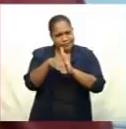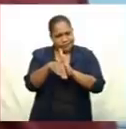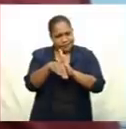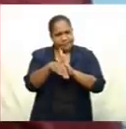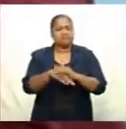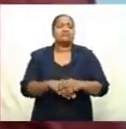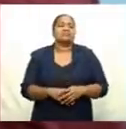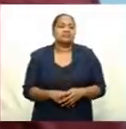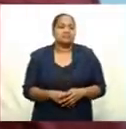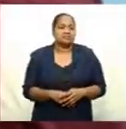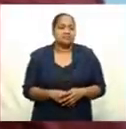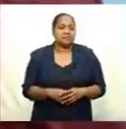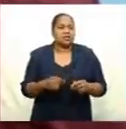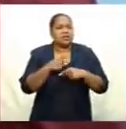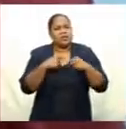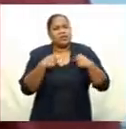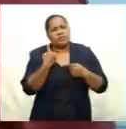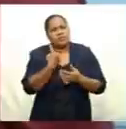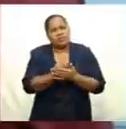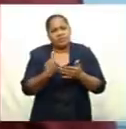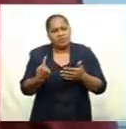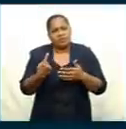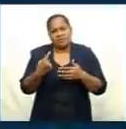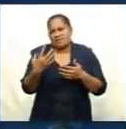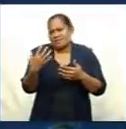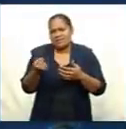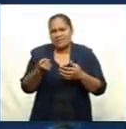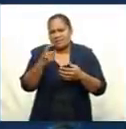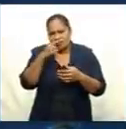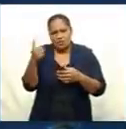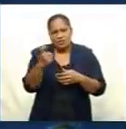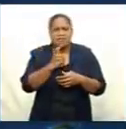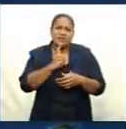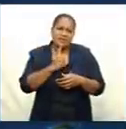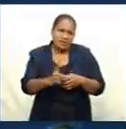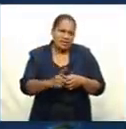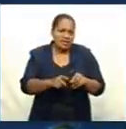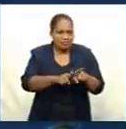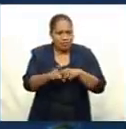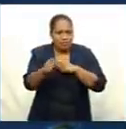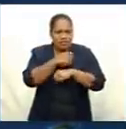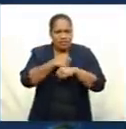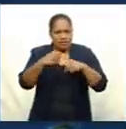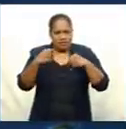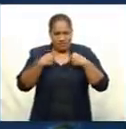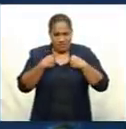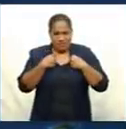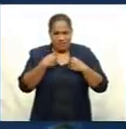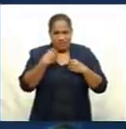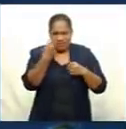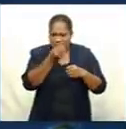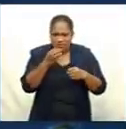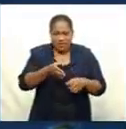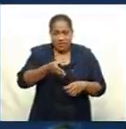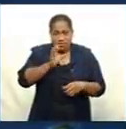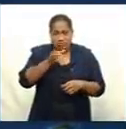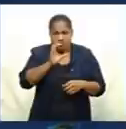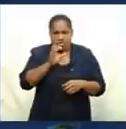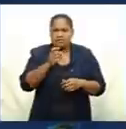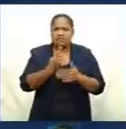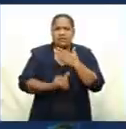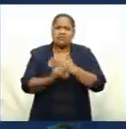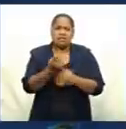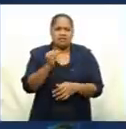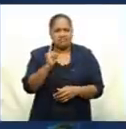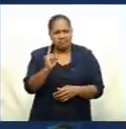don't have any eating, we only have the takeaways. And most of our product, like all the drinks are getting bad, it's